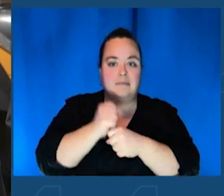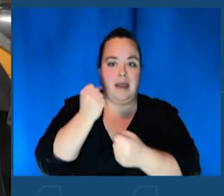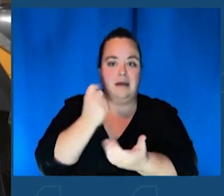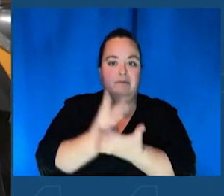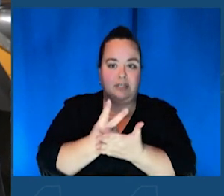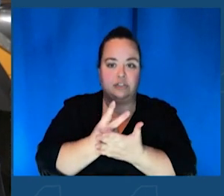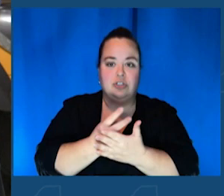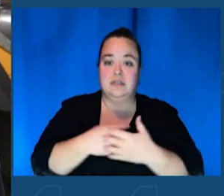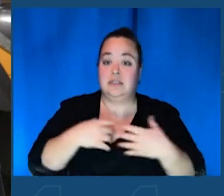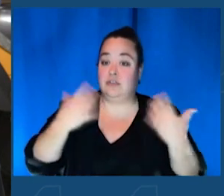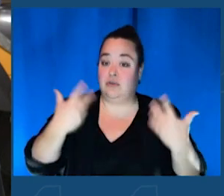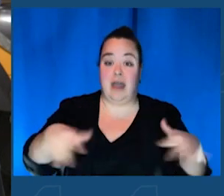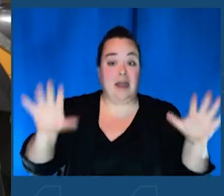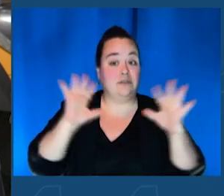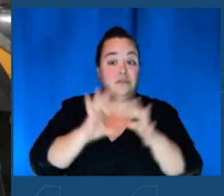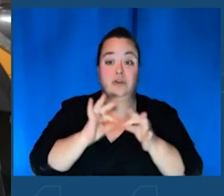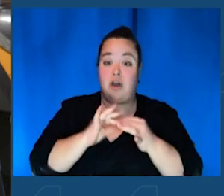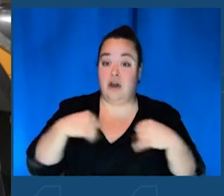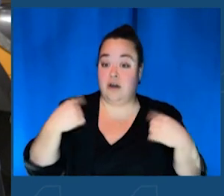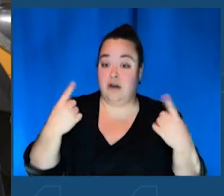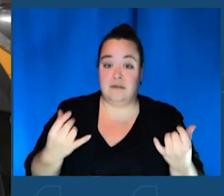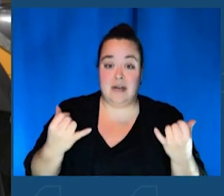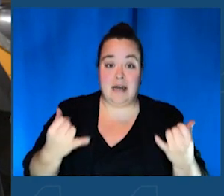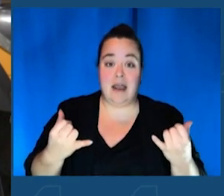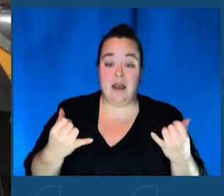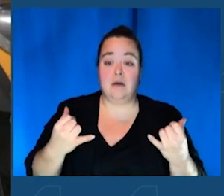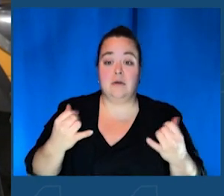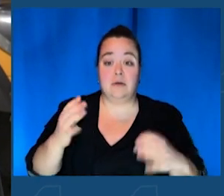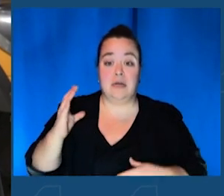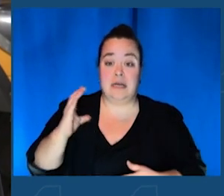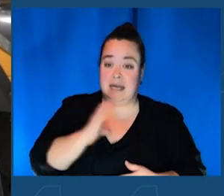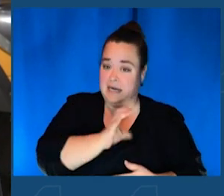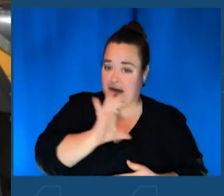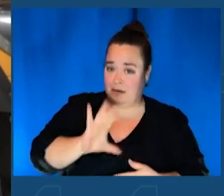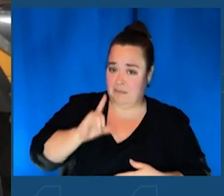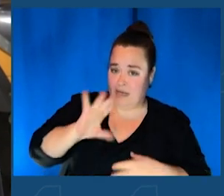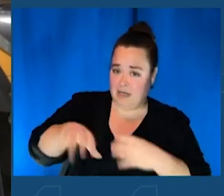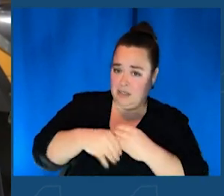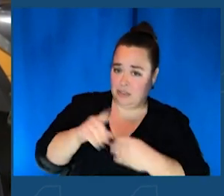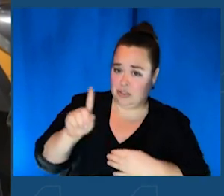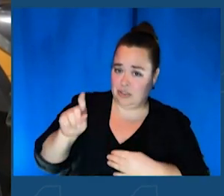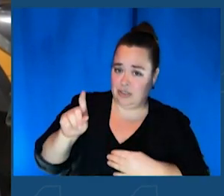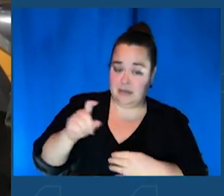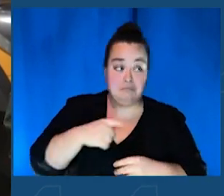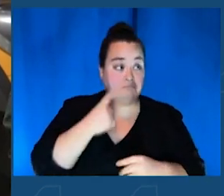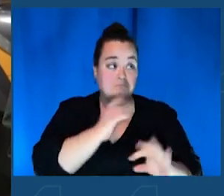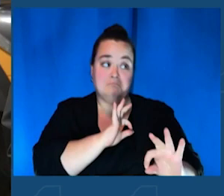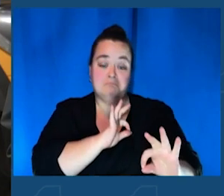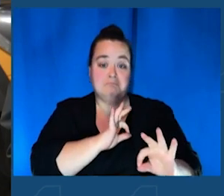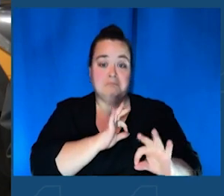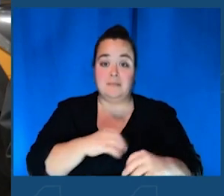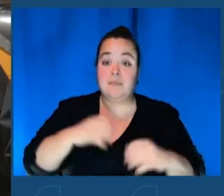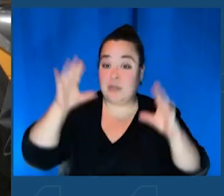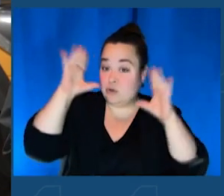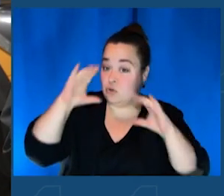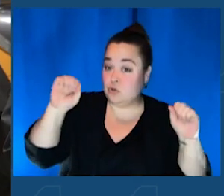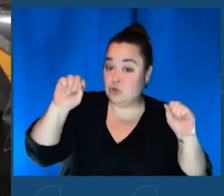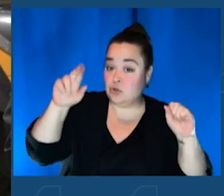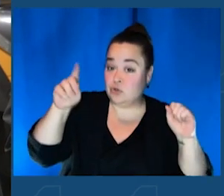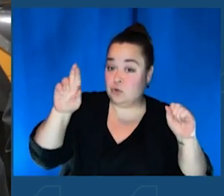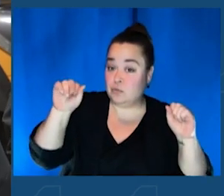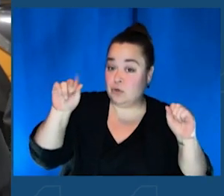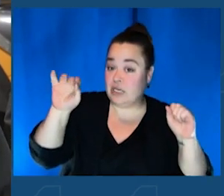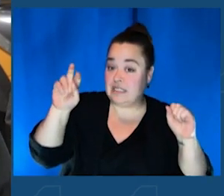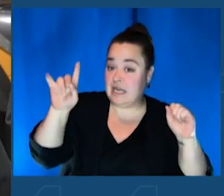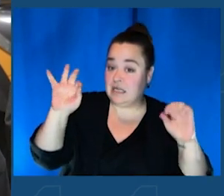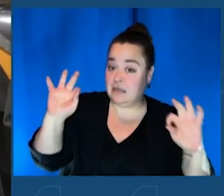I had at this point. Commissioner, is there anything else I need to add on? Anything else, Superintendent? All